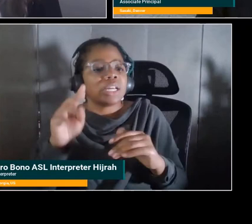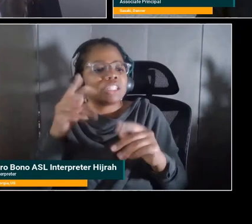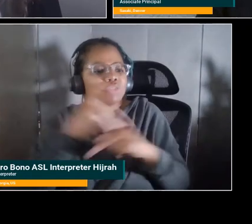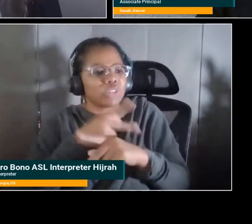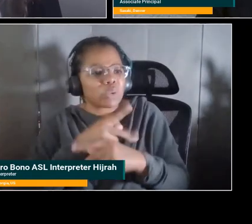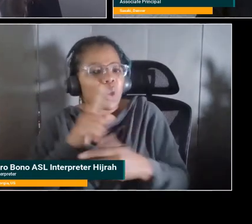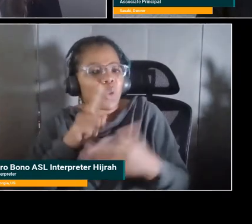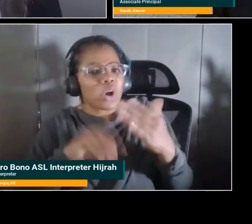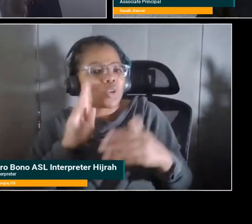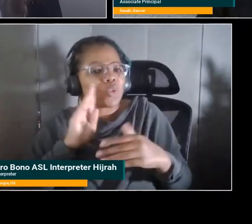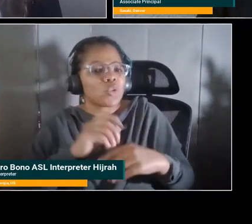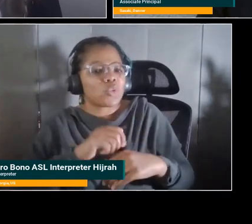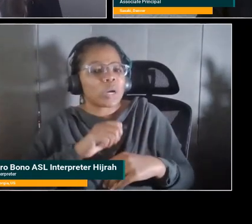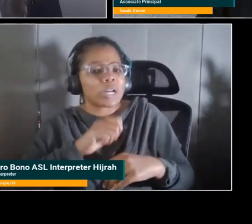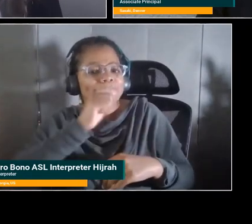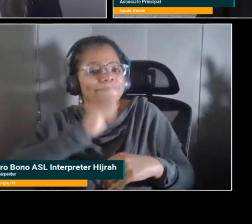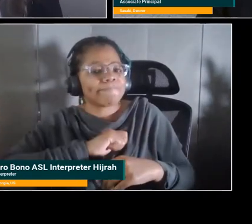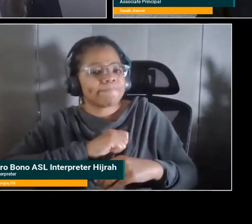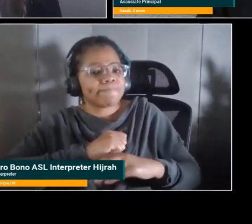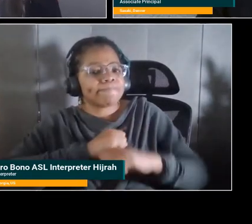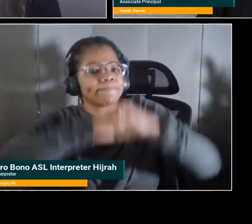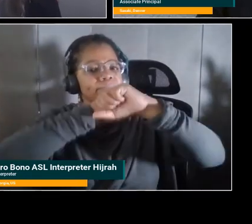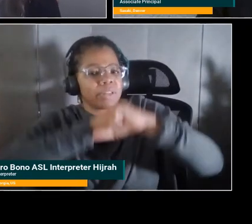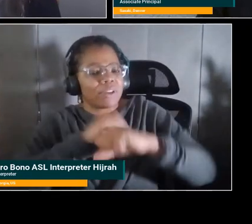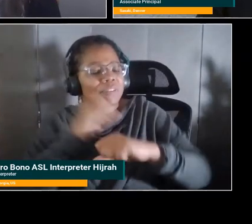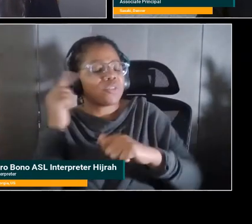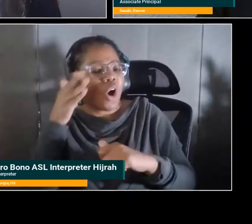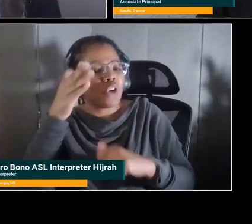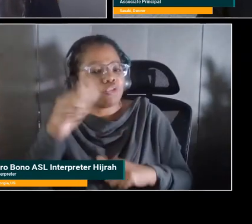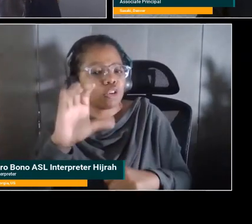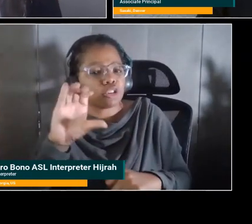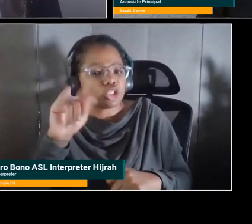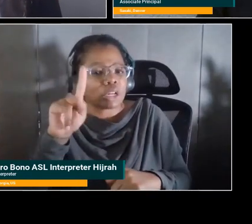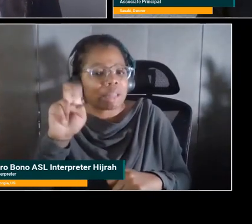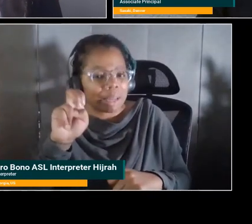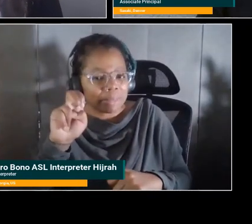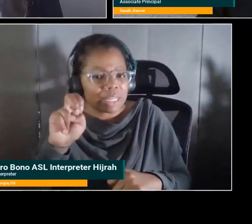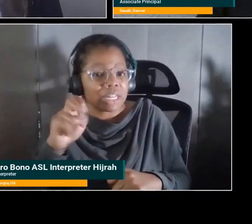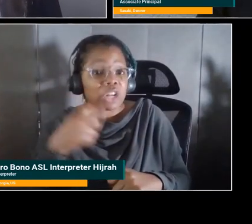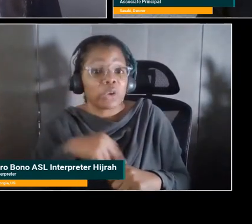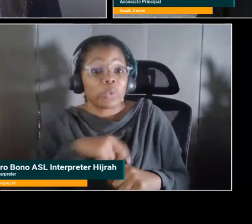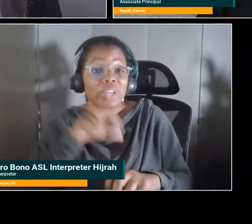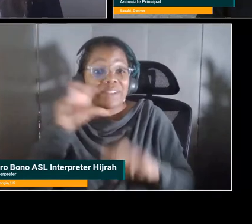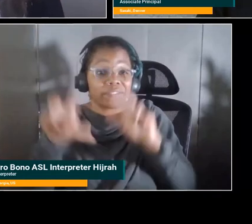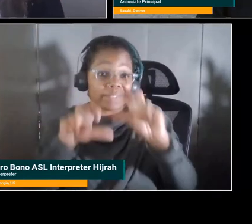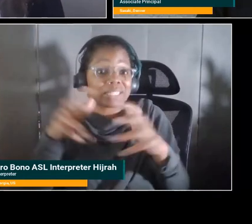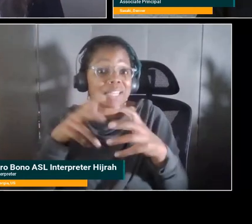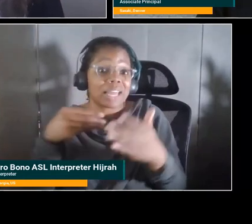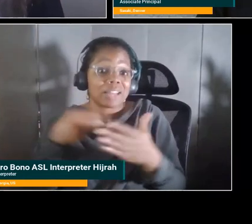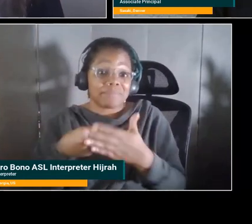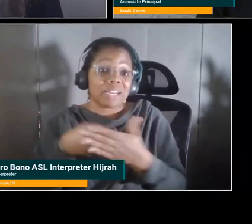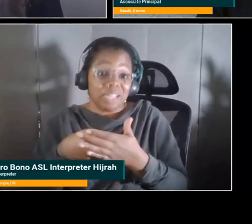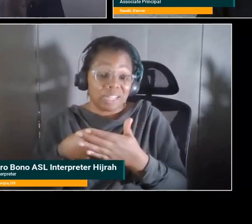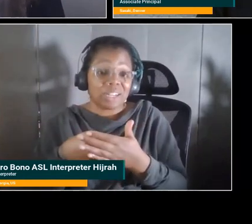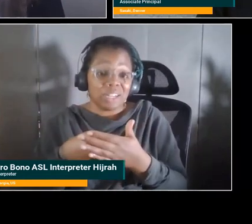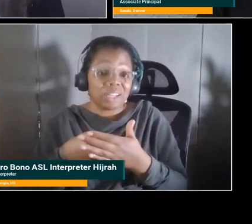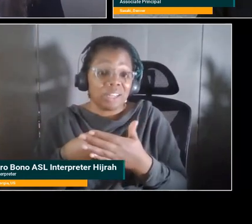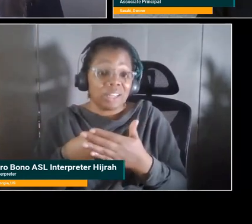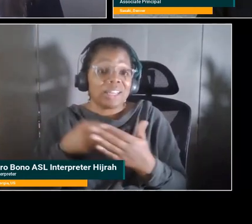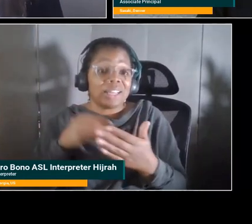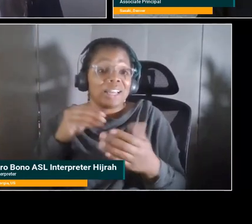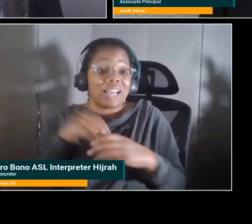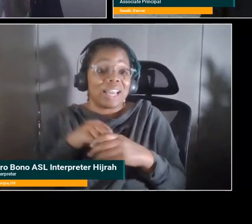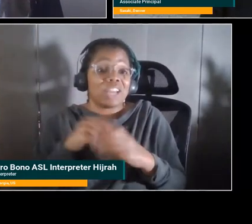to our future climate conditions as we invest, you know, lots of money in